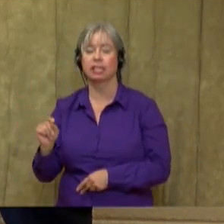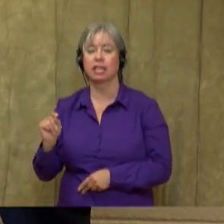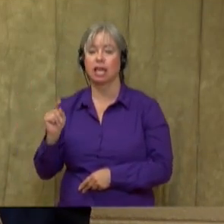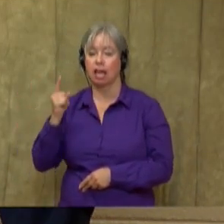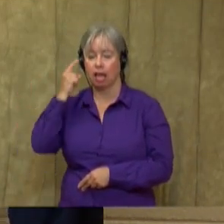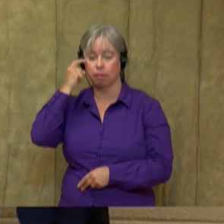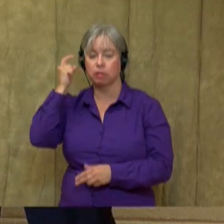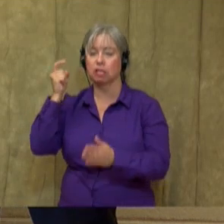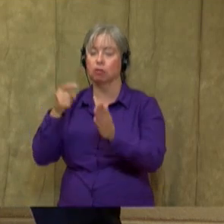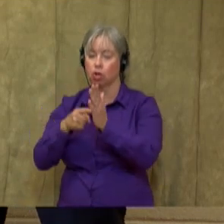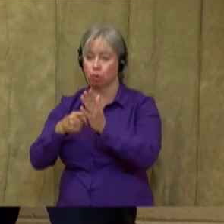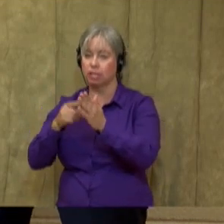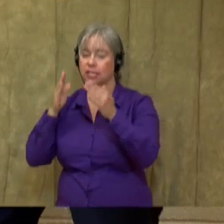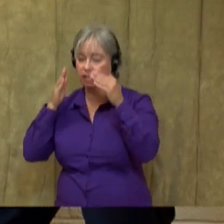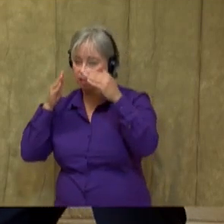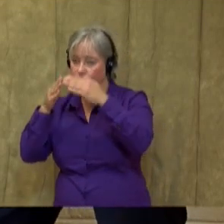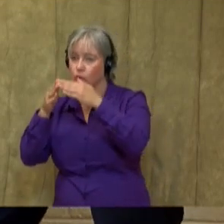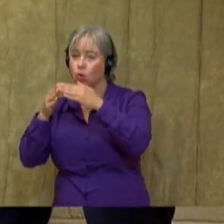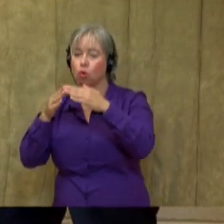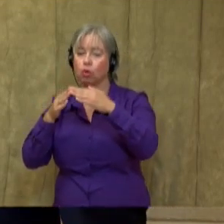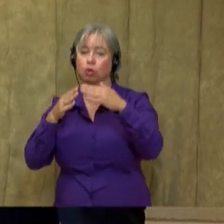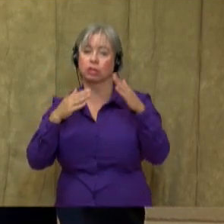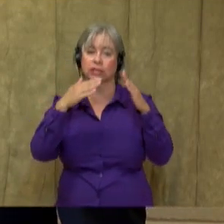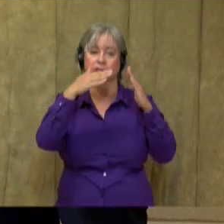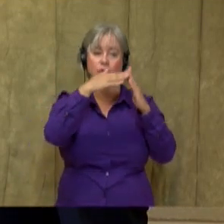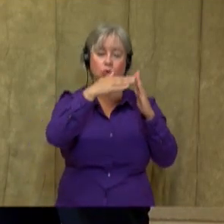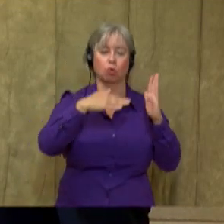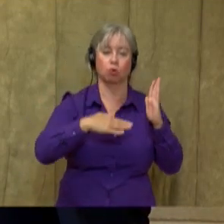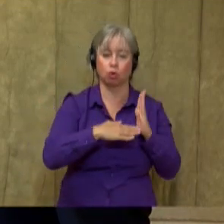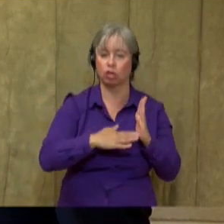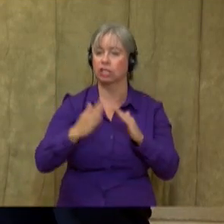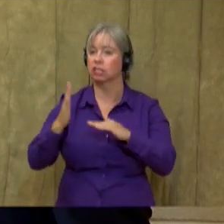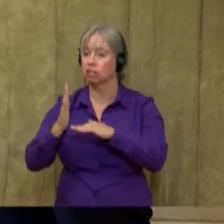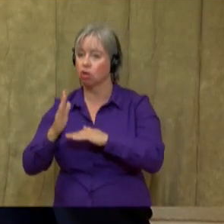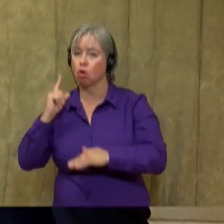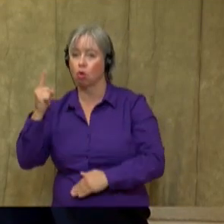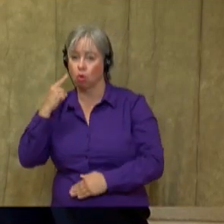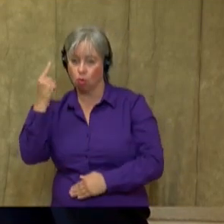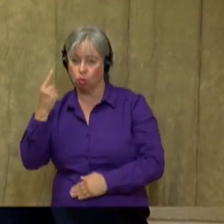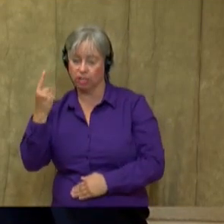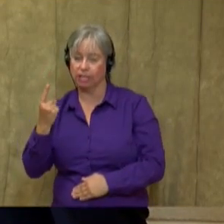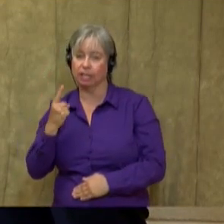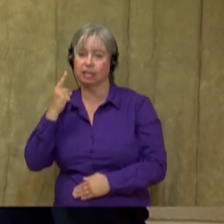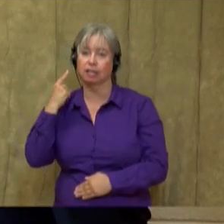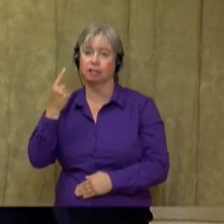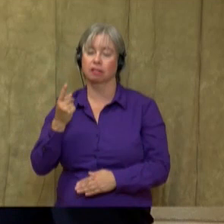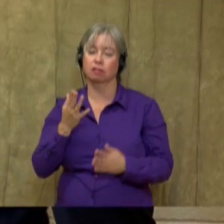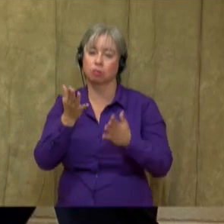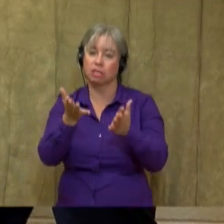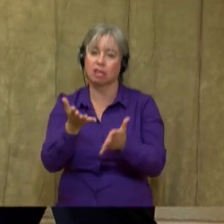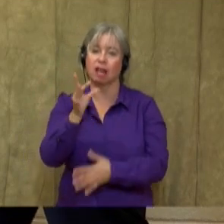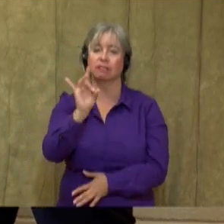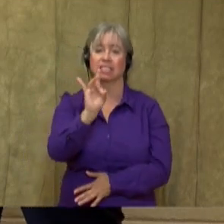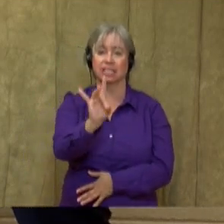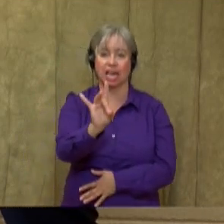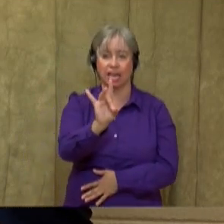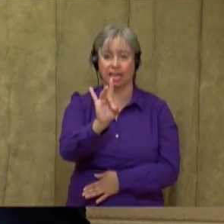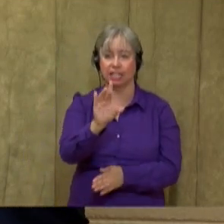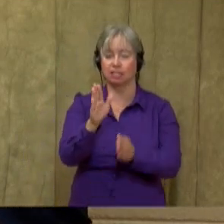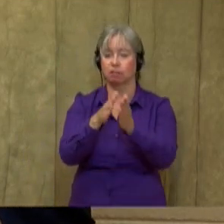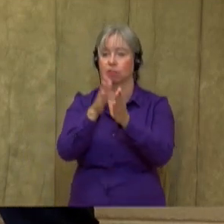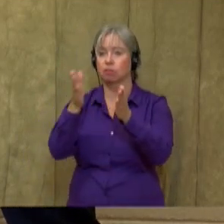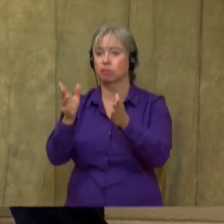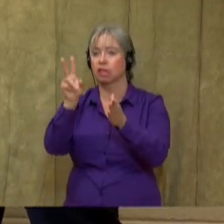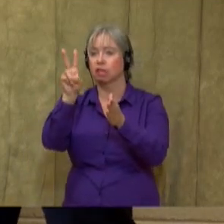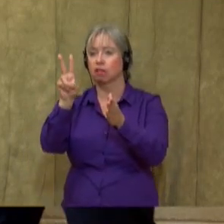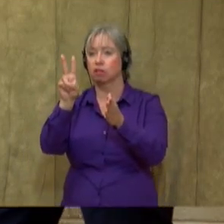corners. And so I'm only dealing with 8 cubes that will have 3 faces painted. When we're looking at the 2